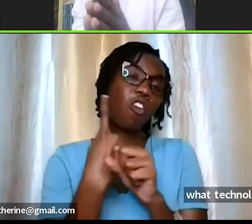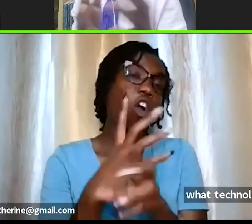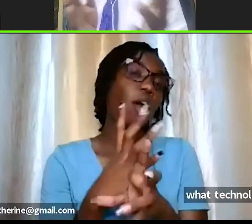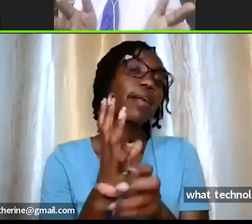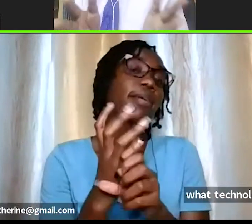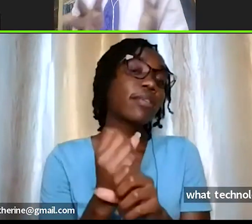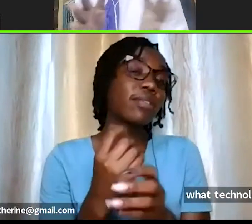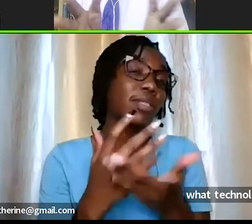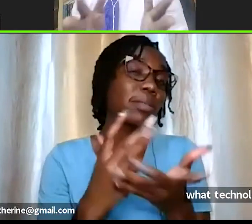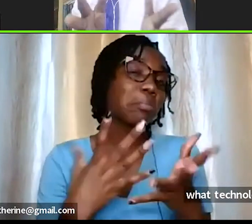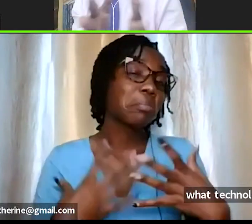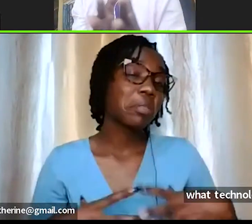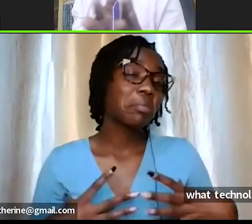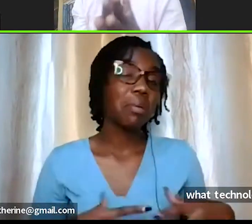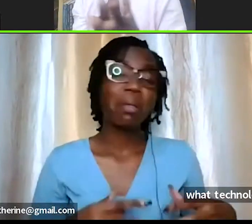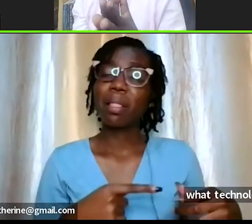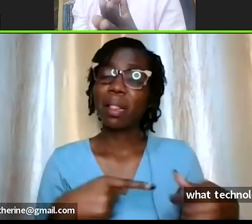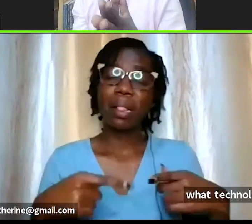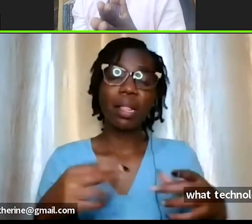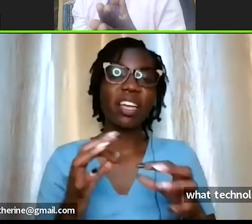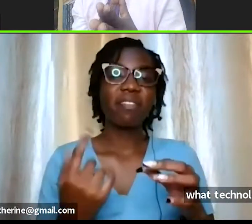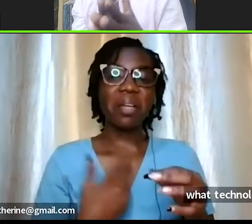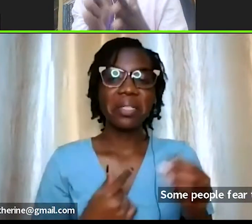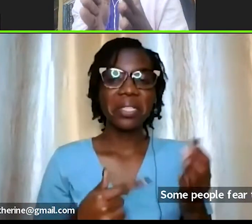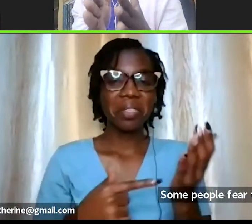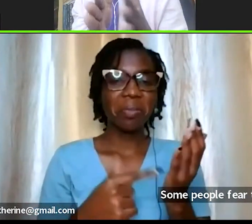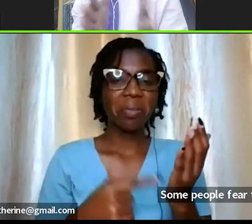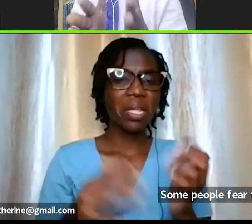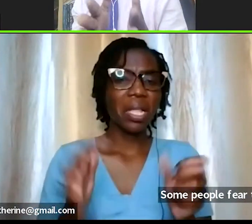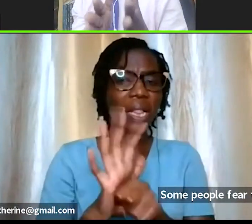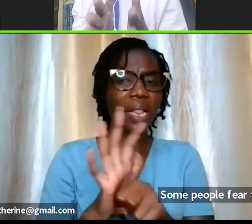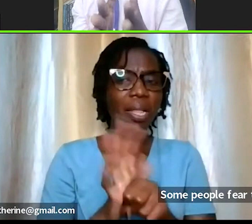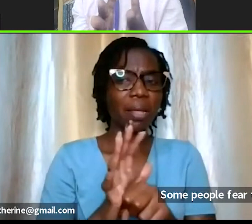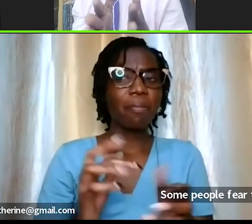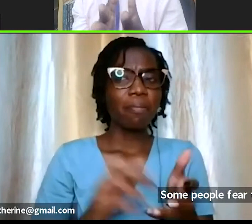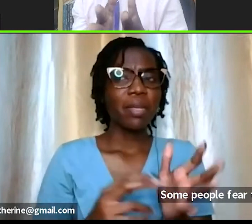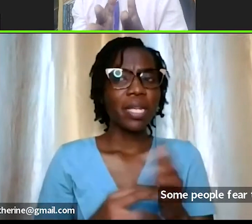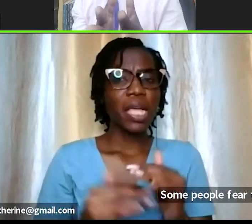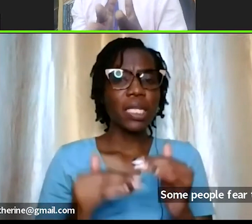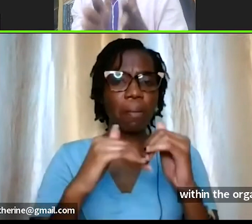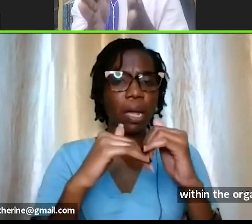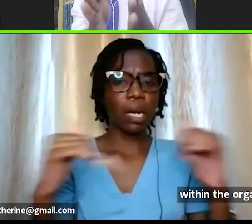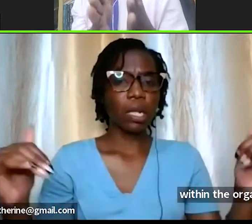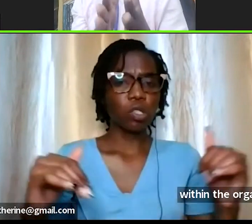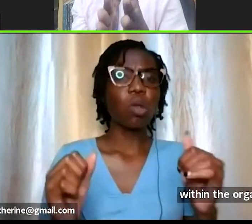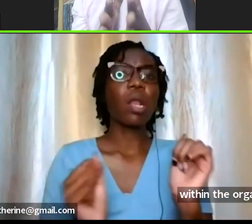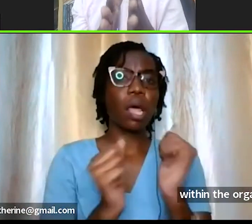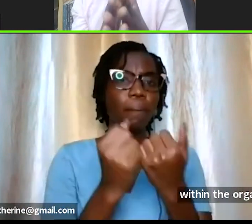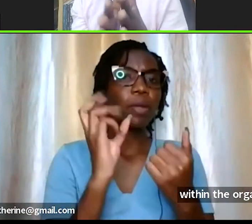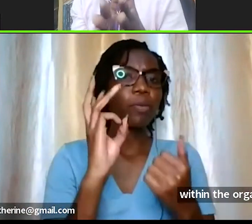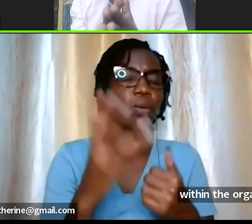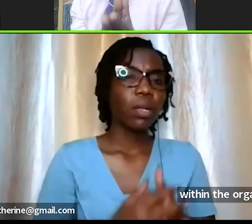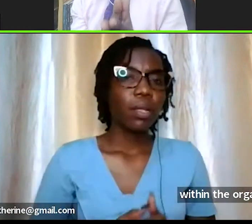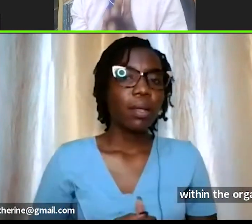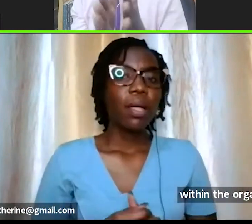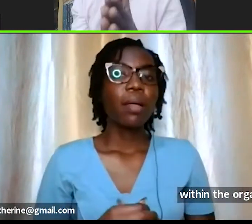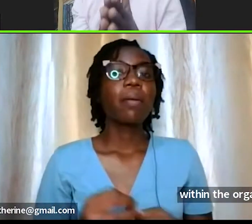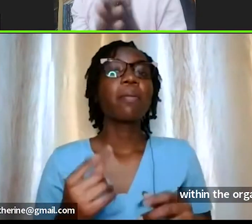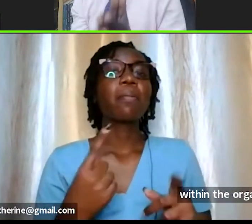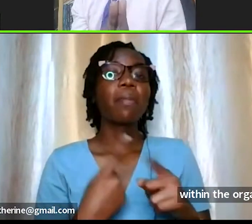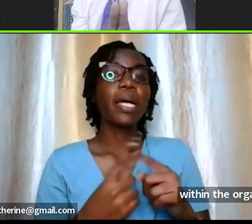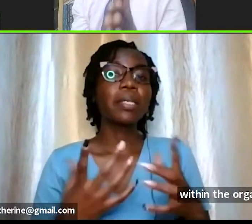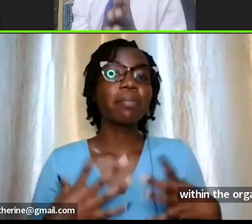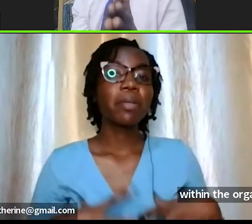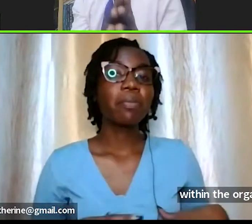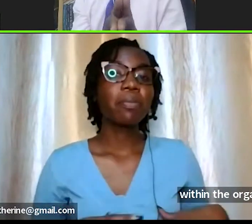that if we bring a lot of technology within the organization, separation is going to increase. But people who are going to be separated are